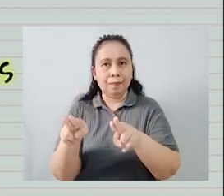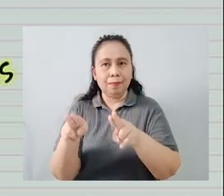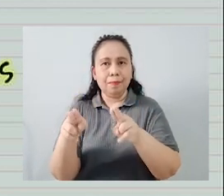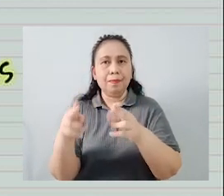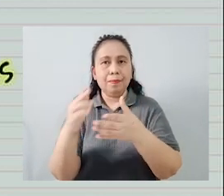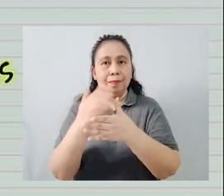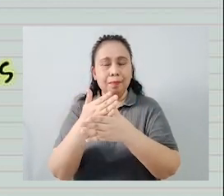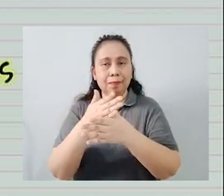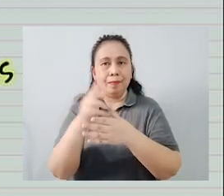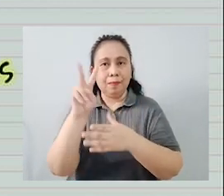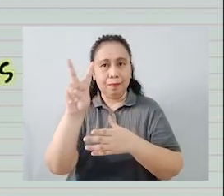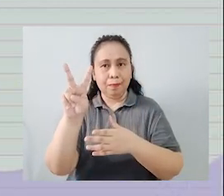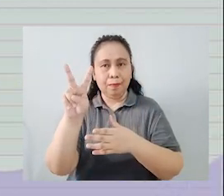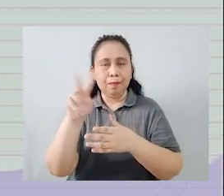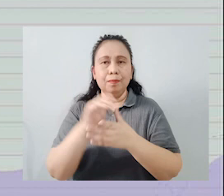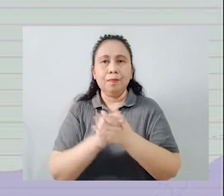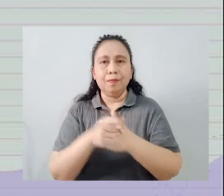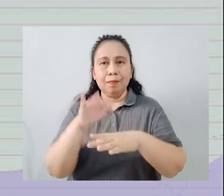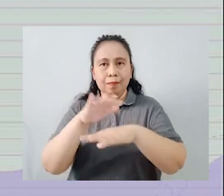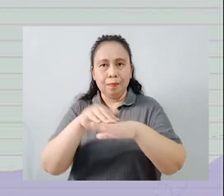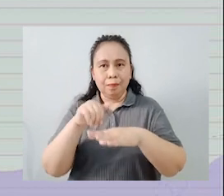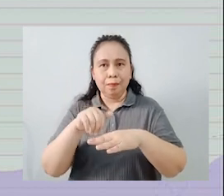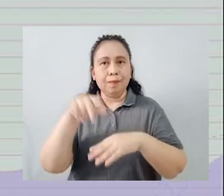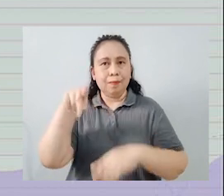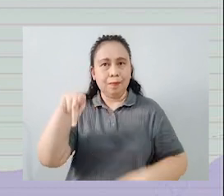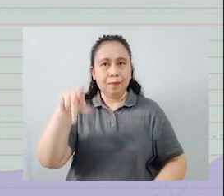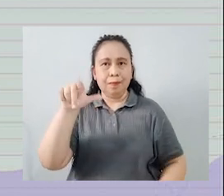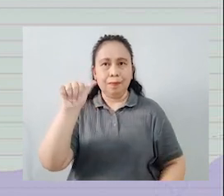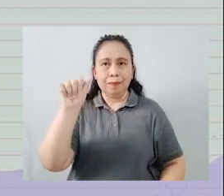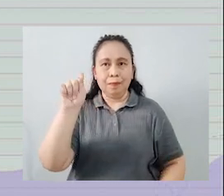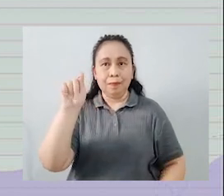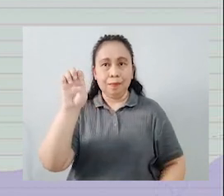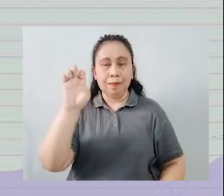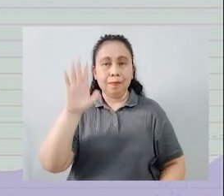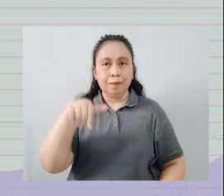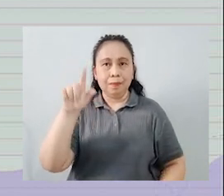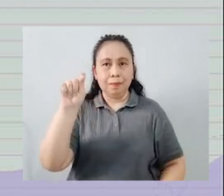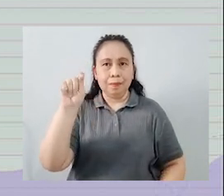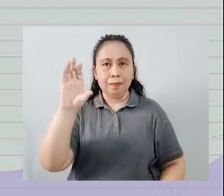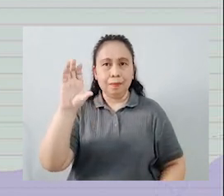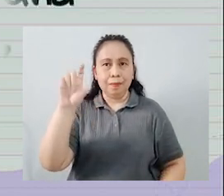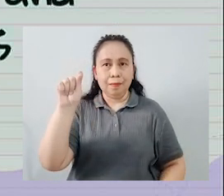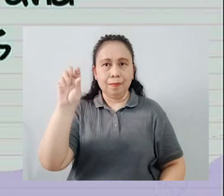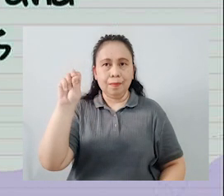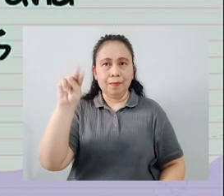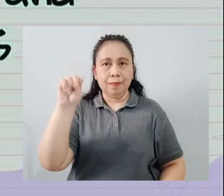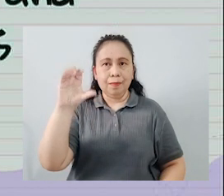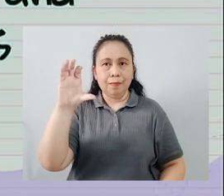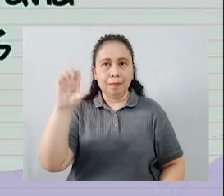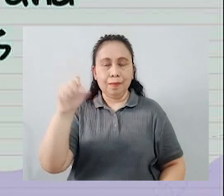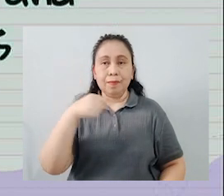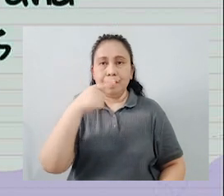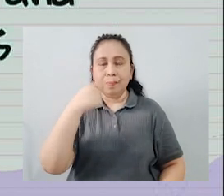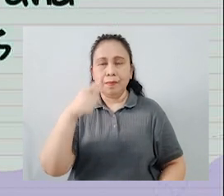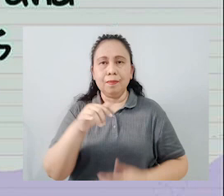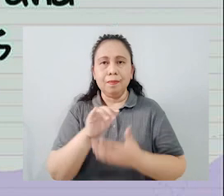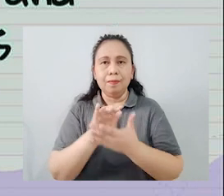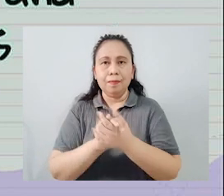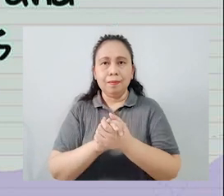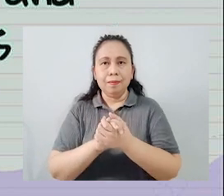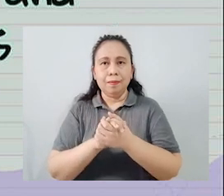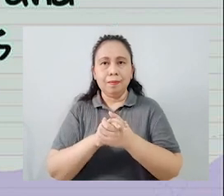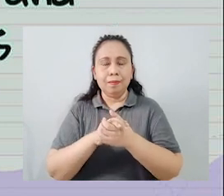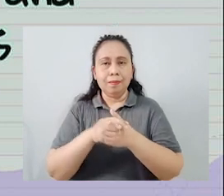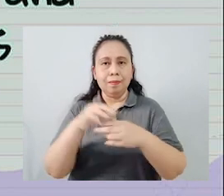of crust is known as plate tectonics. This theory suggests that